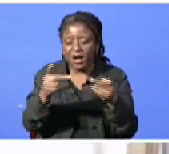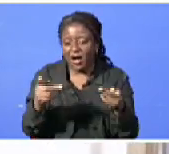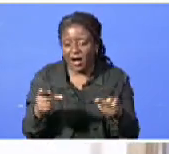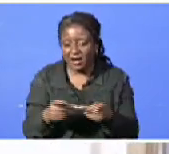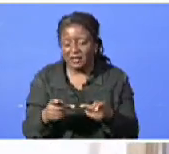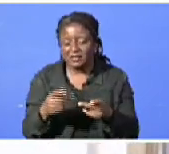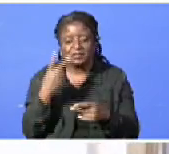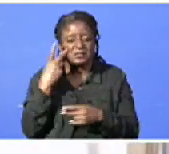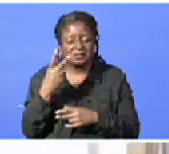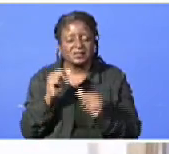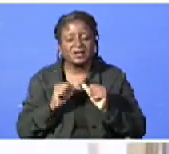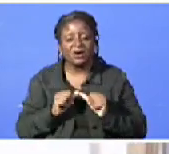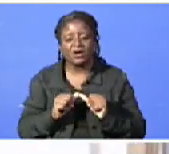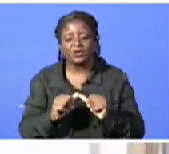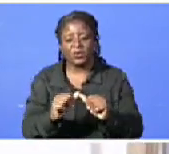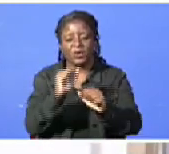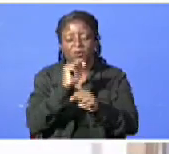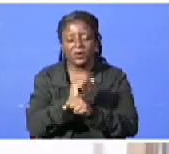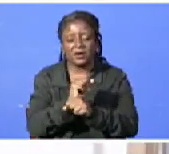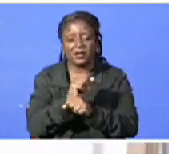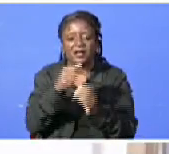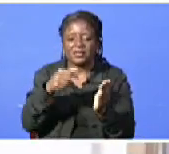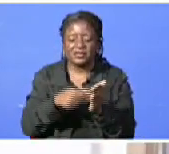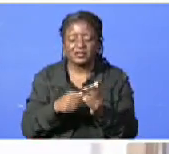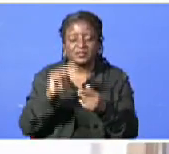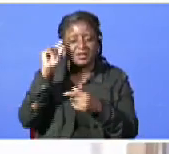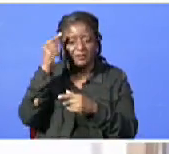the ongoing work that this government has